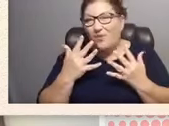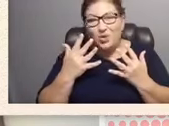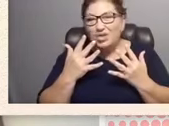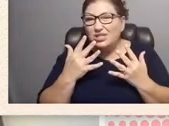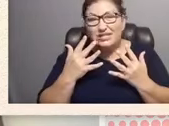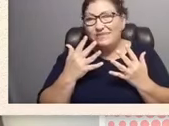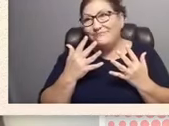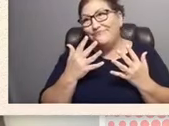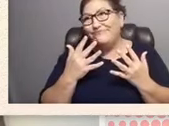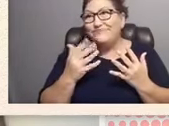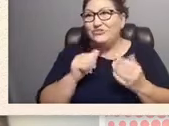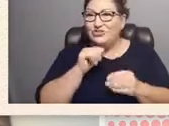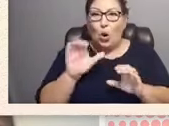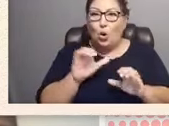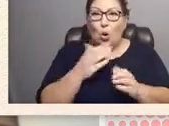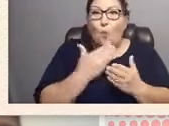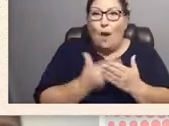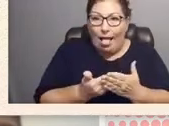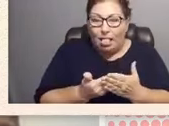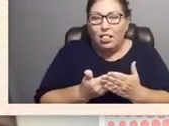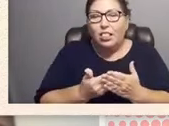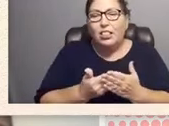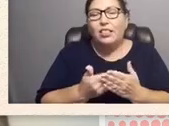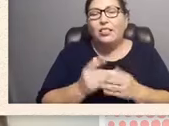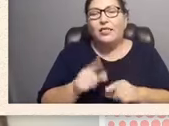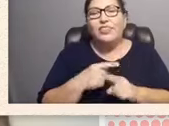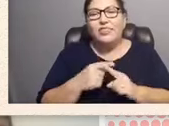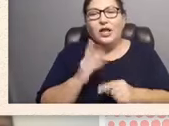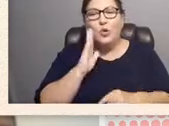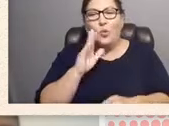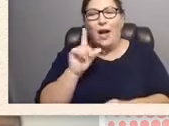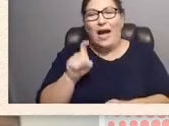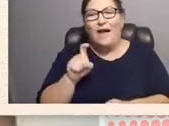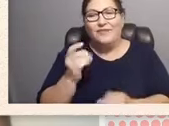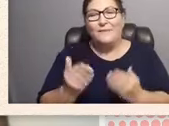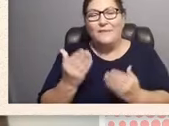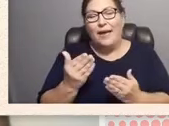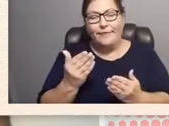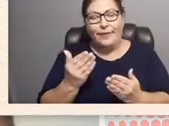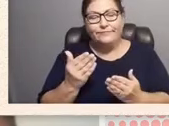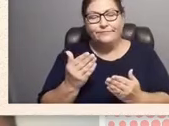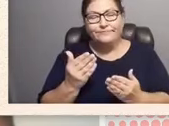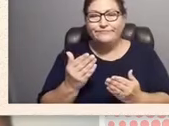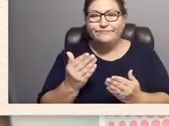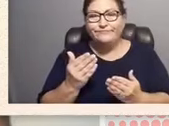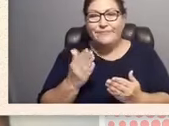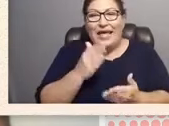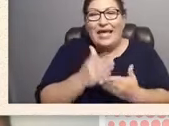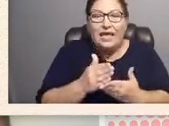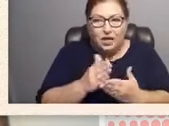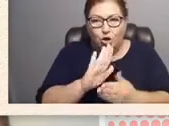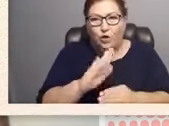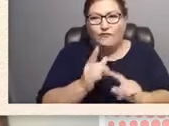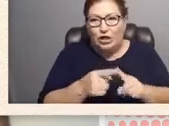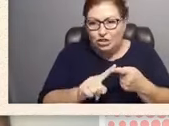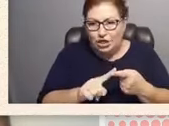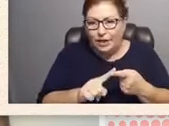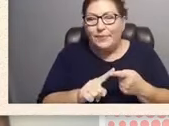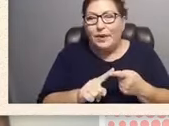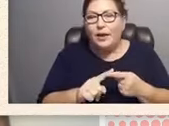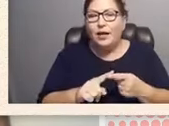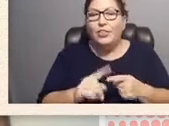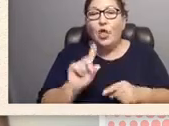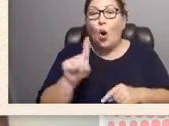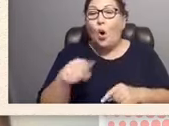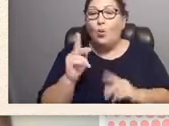too well, then you're going to have to maybe deal with a breakup or end of a friendship, and the only people that you have around